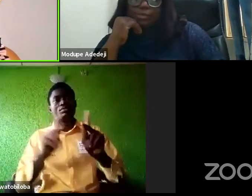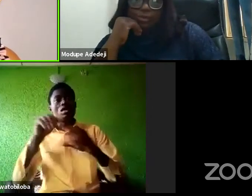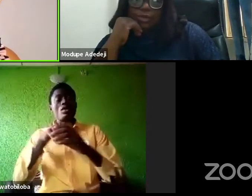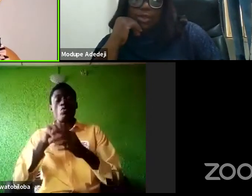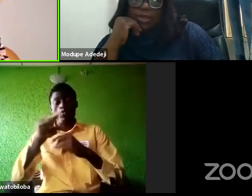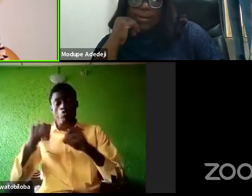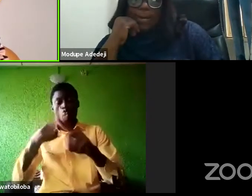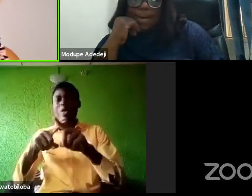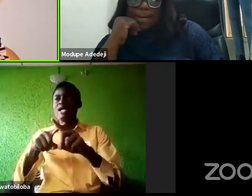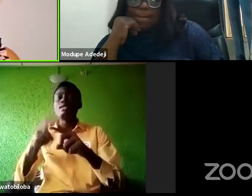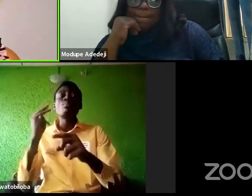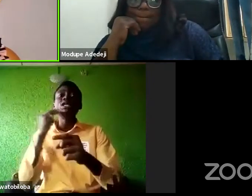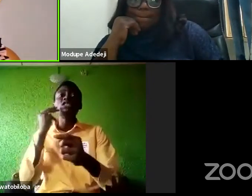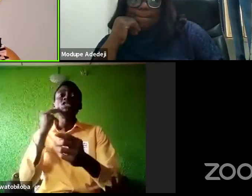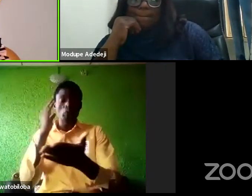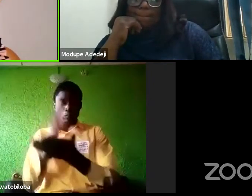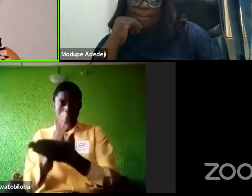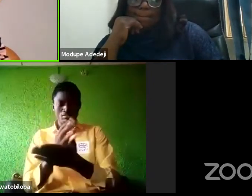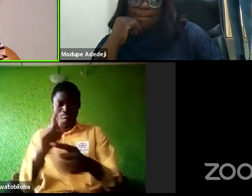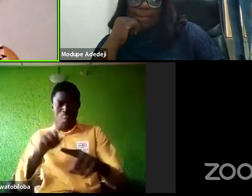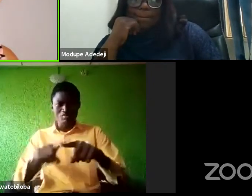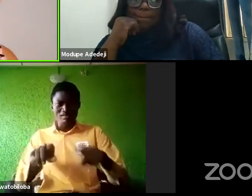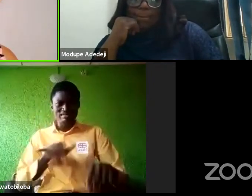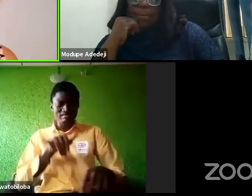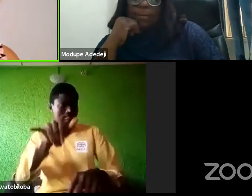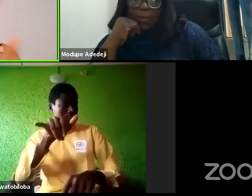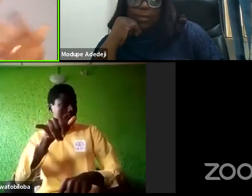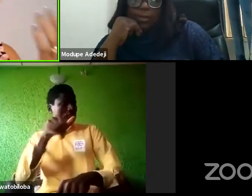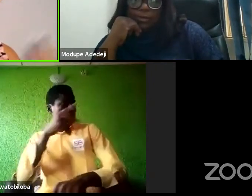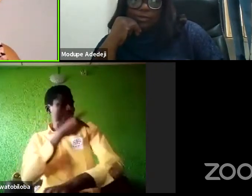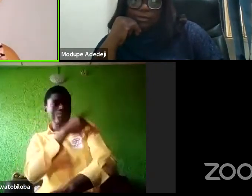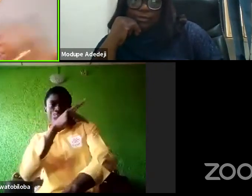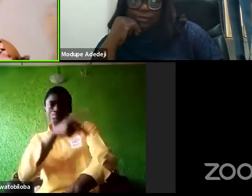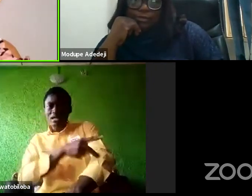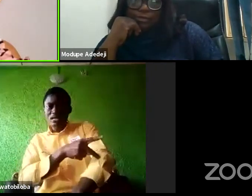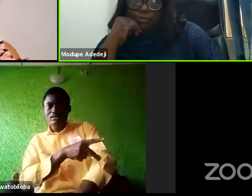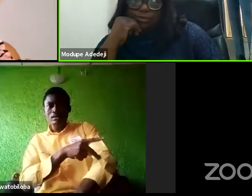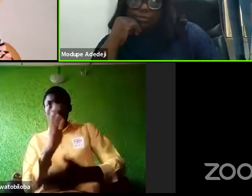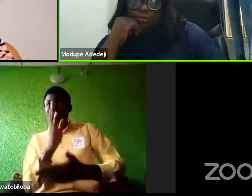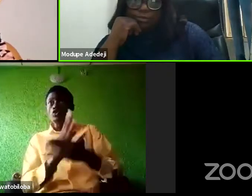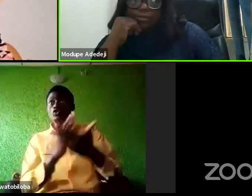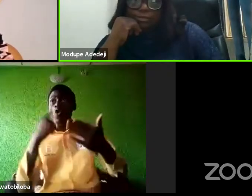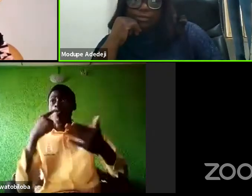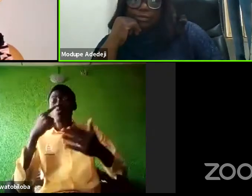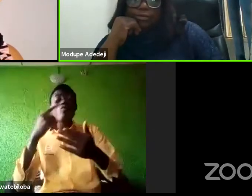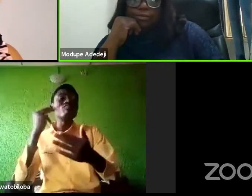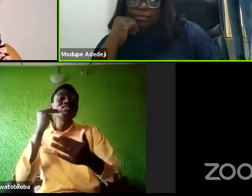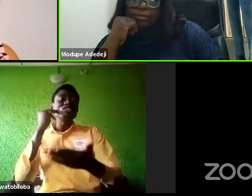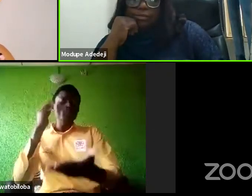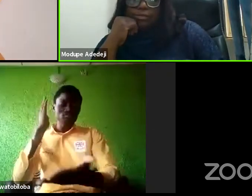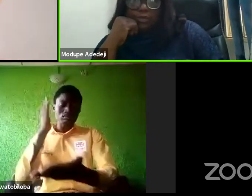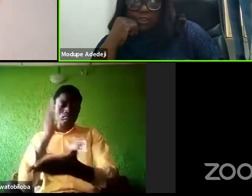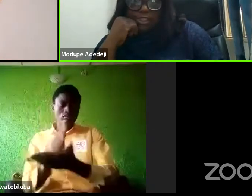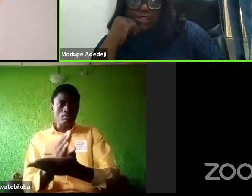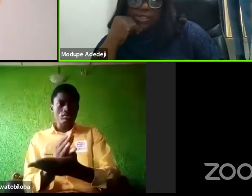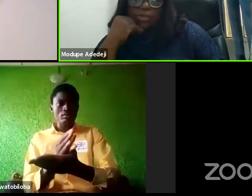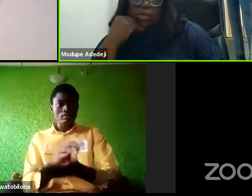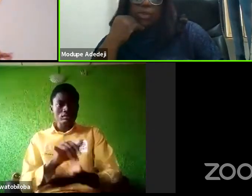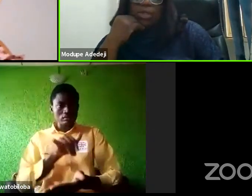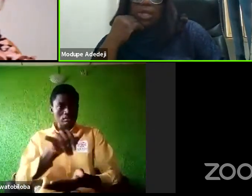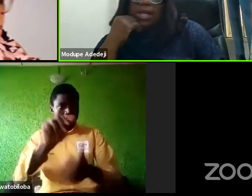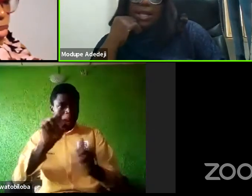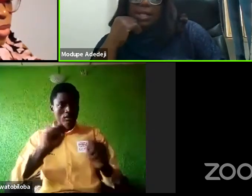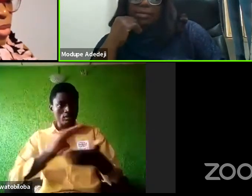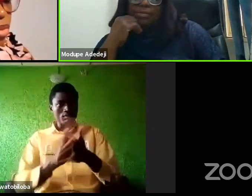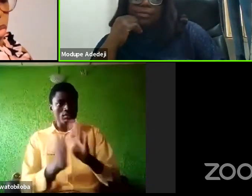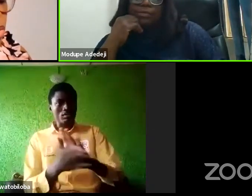someone in the menopausal age get pregnant, and or someone that has stopped menstruating, can the person get pregnant? Yes.